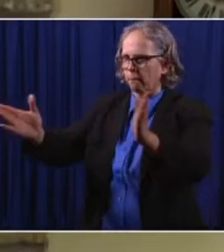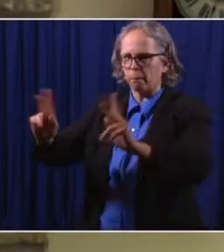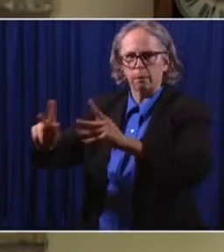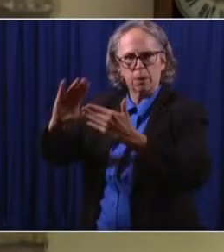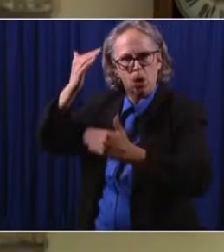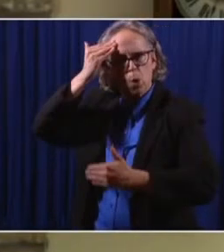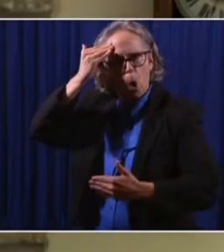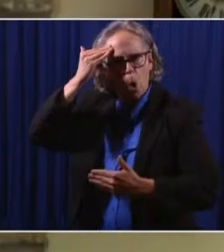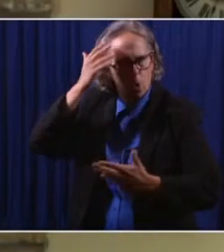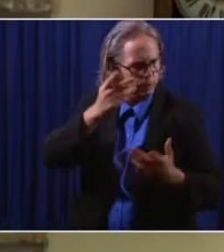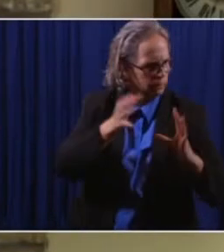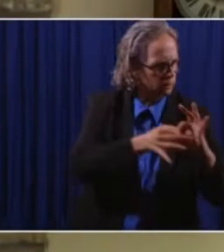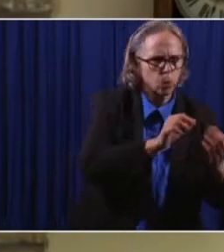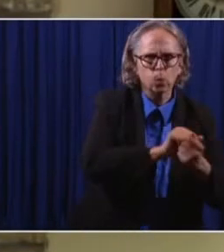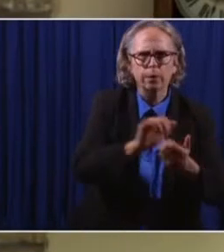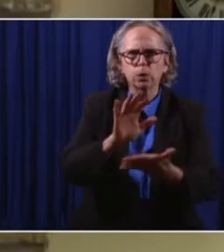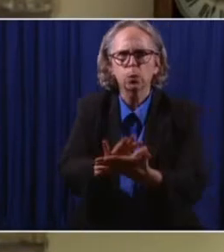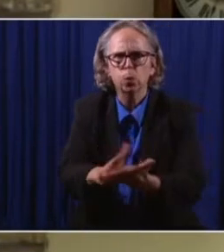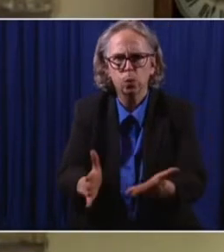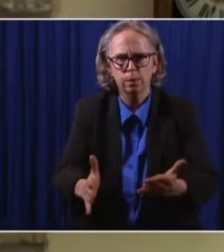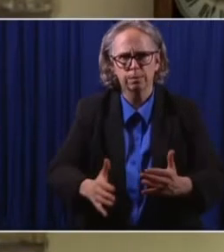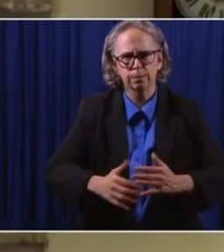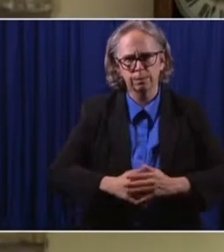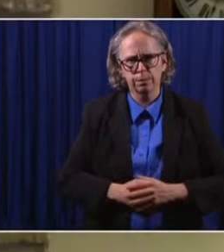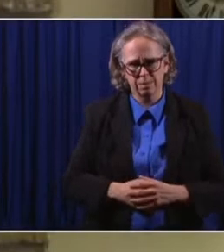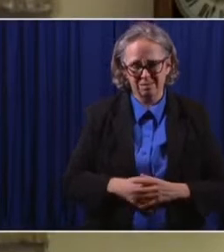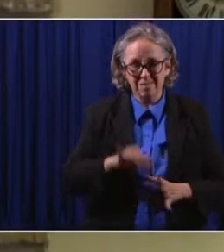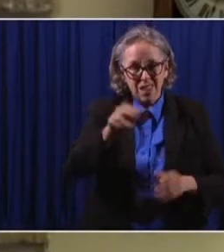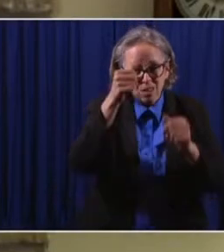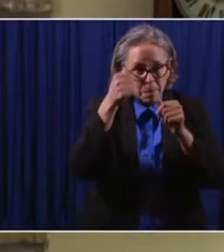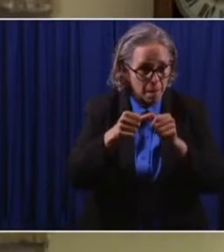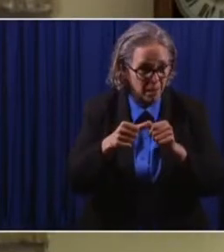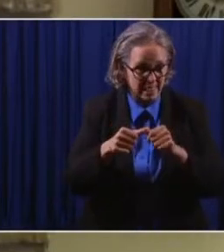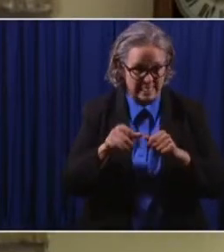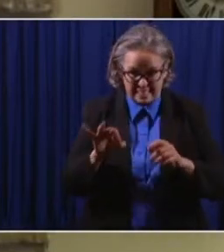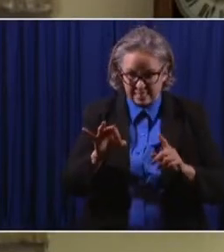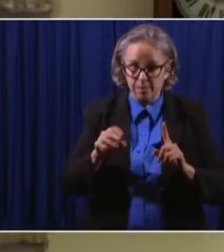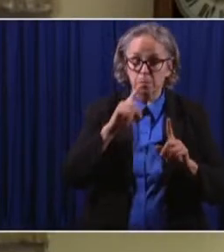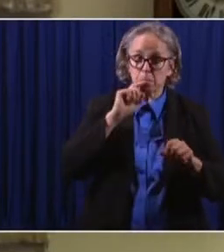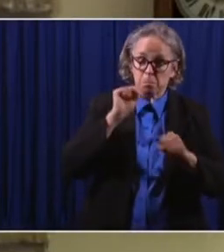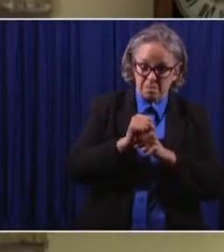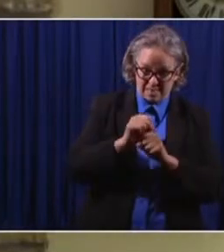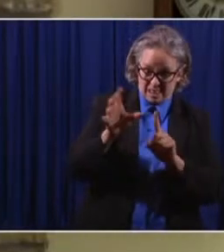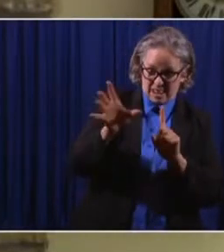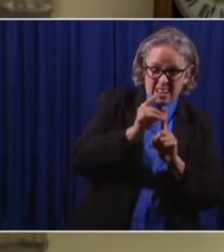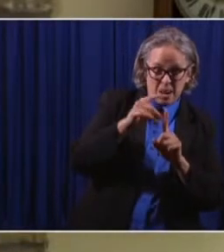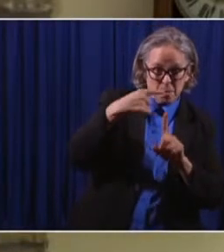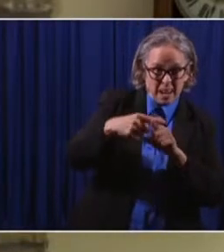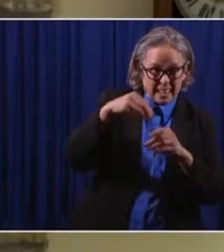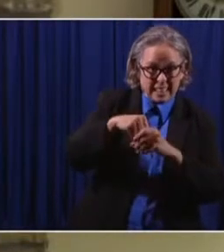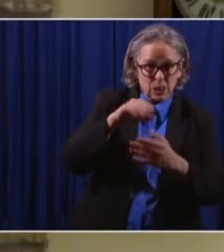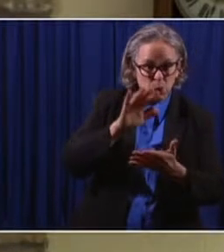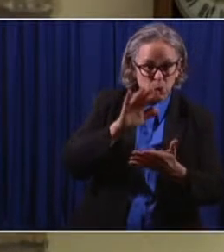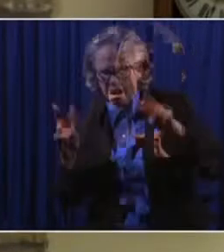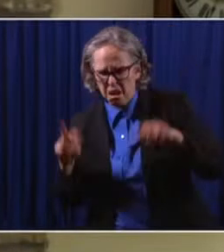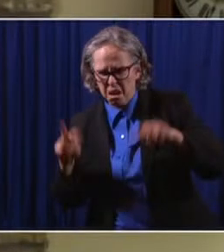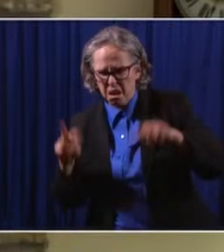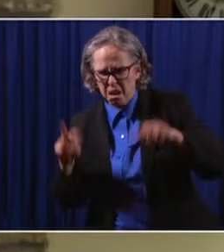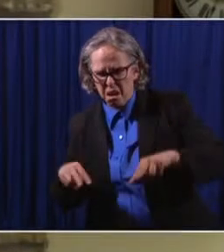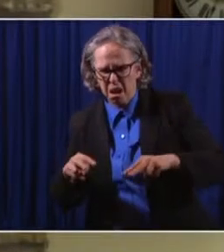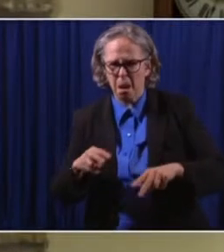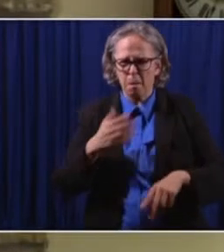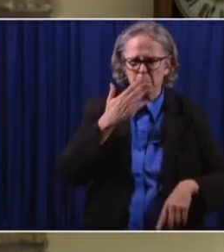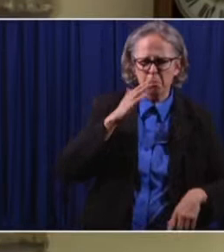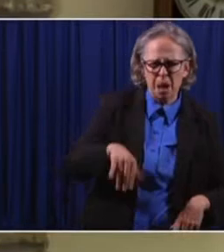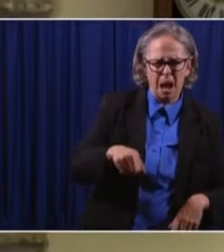school, again, it doesn't mean that anybody did anything wrong. If they found the cases and are acting accordingly, it means they're doing